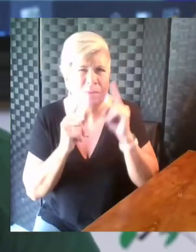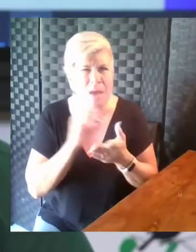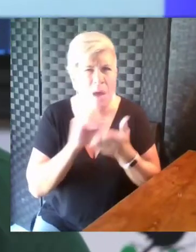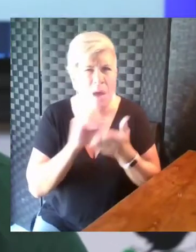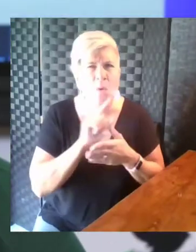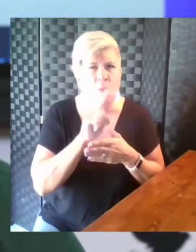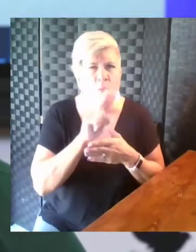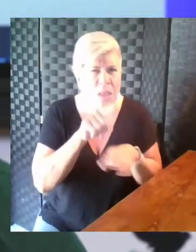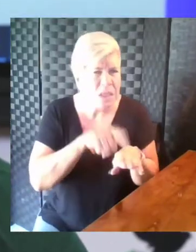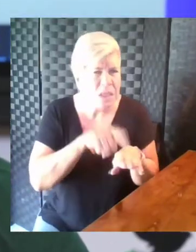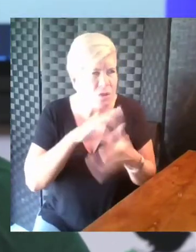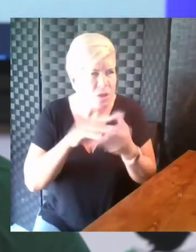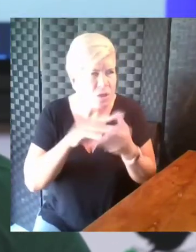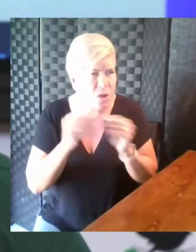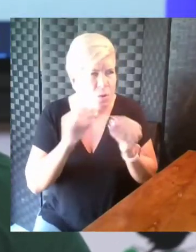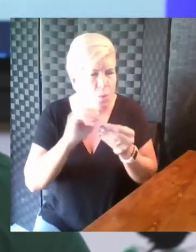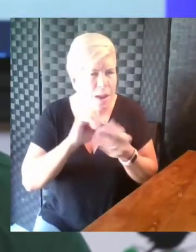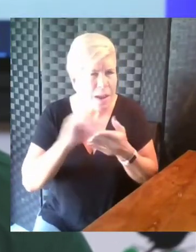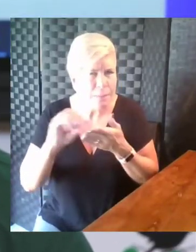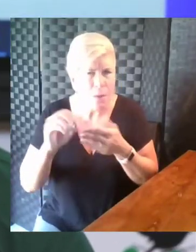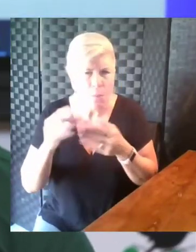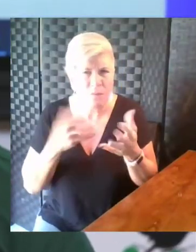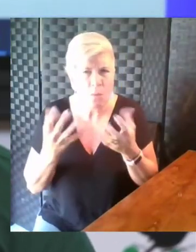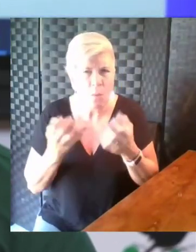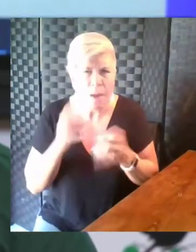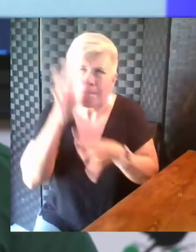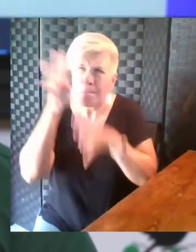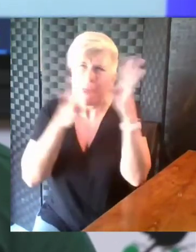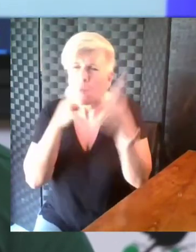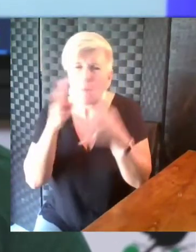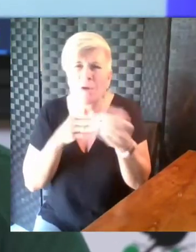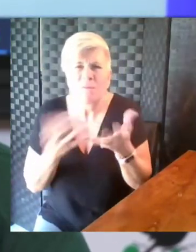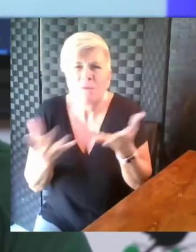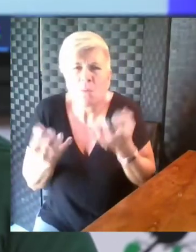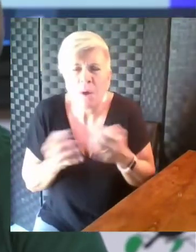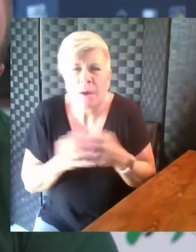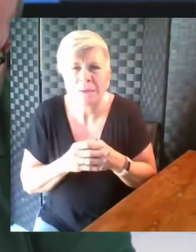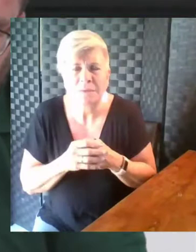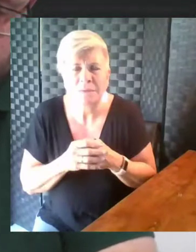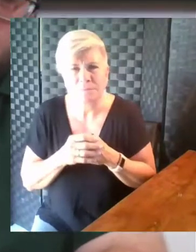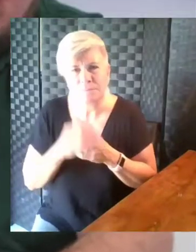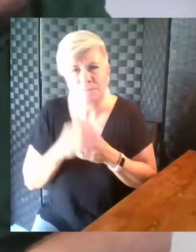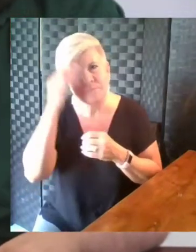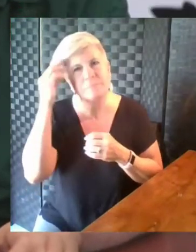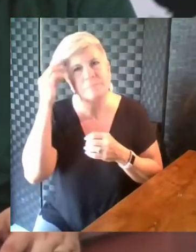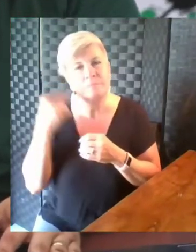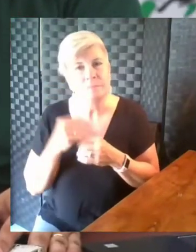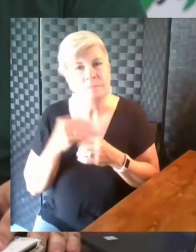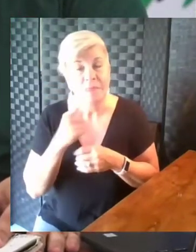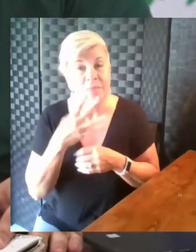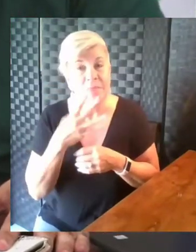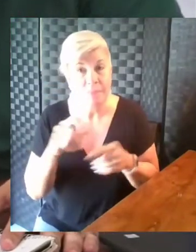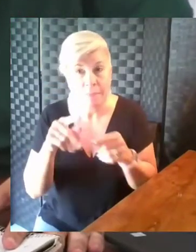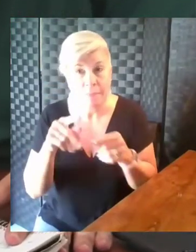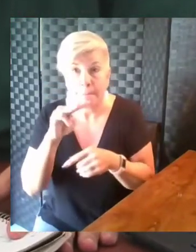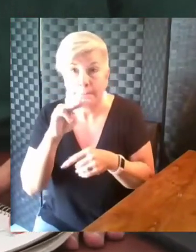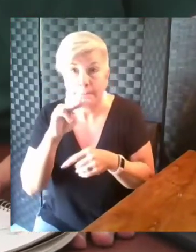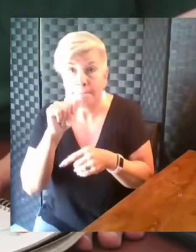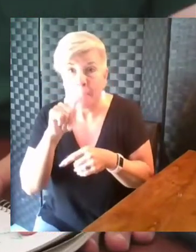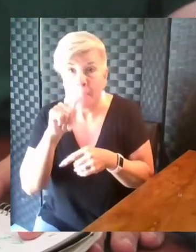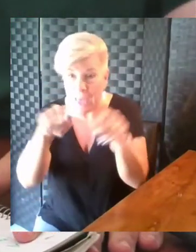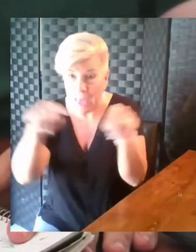a really long story and write about anything I want. I can make anything happen when I write an imaginary story. The mat